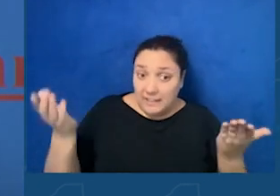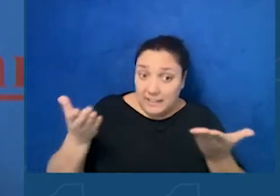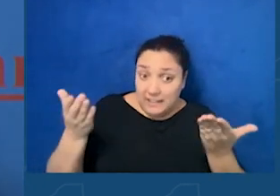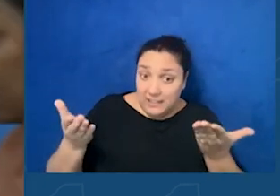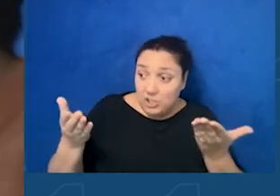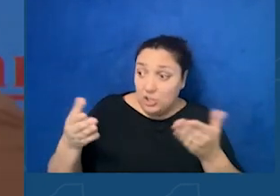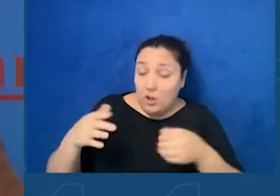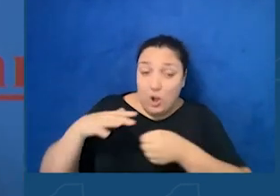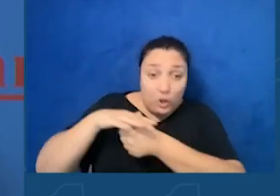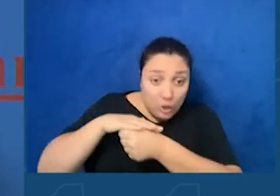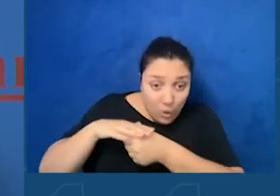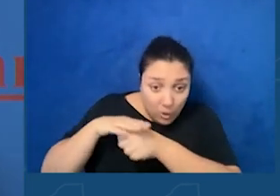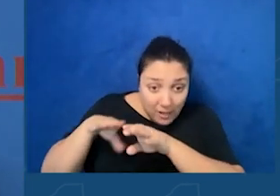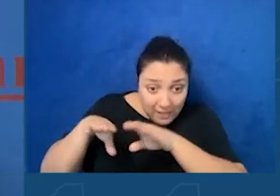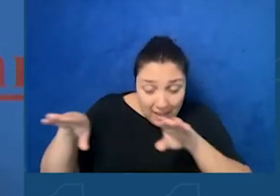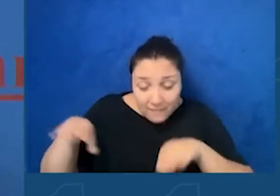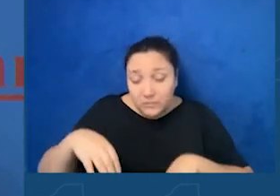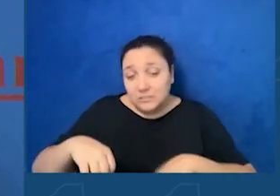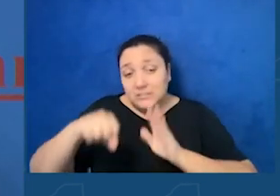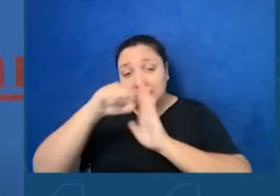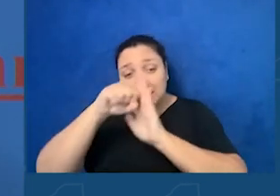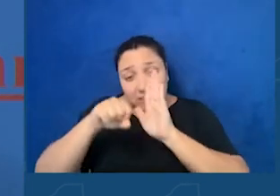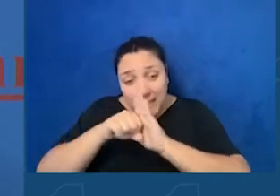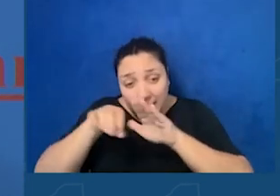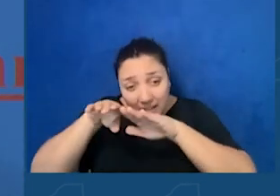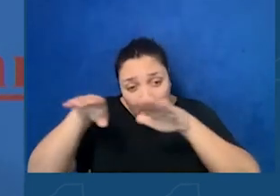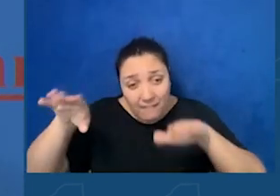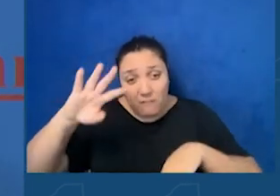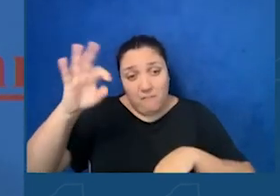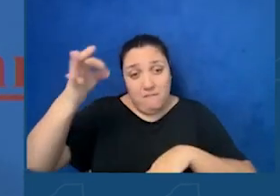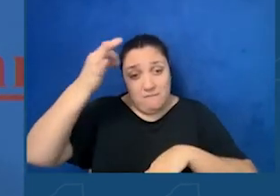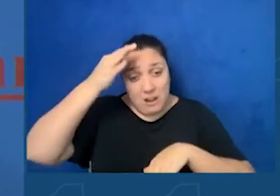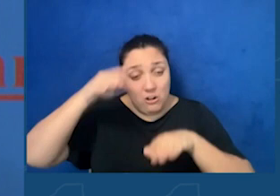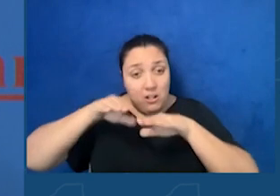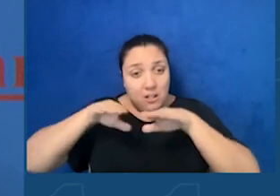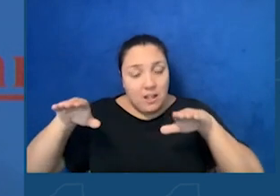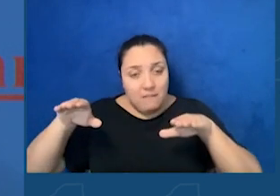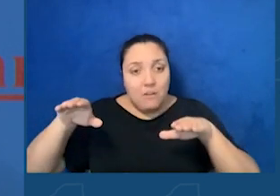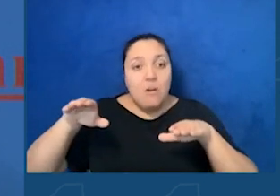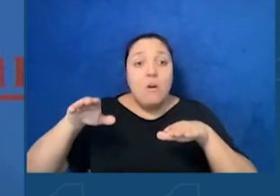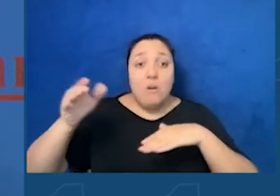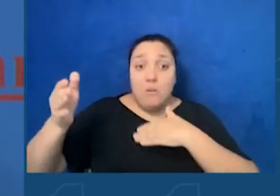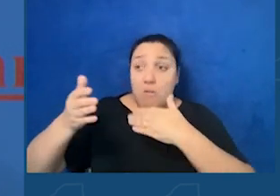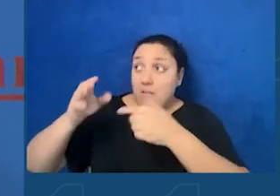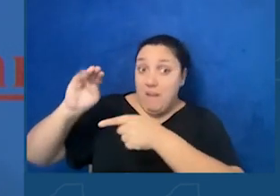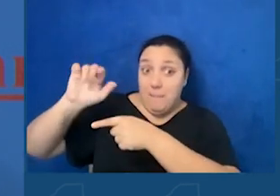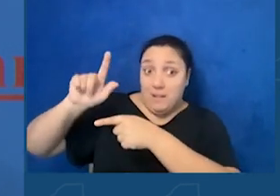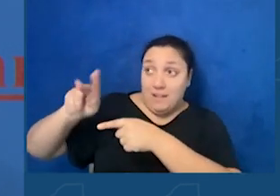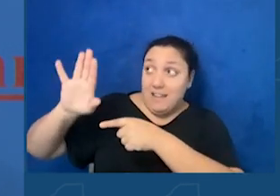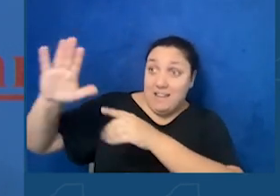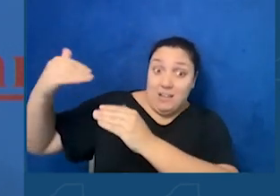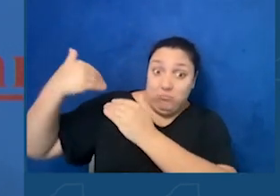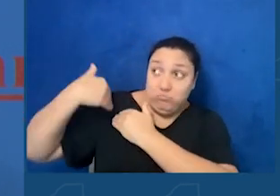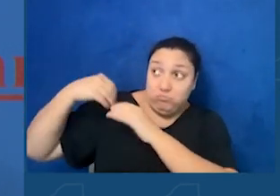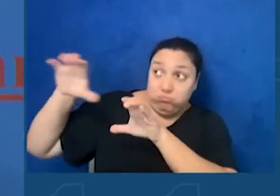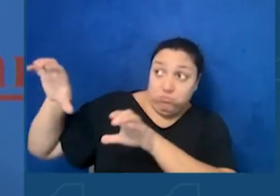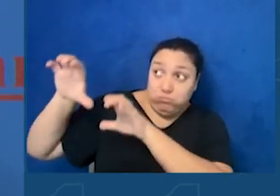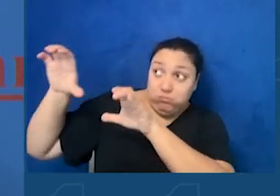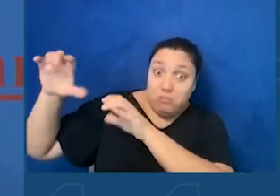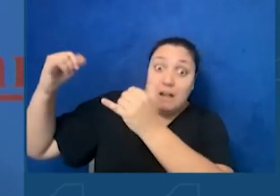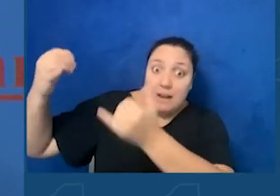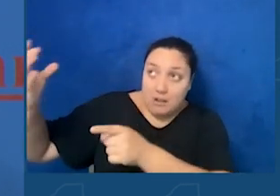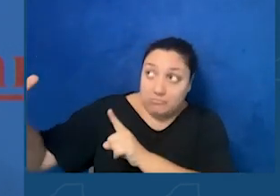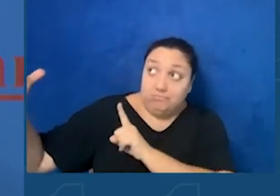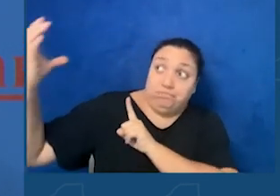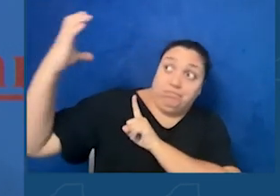federal level, we all have a moral obligation to take the torch that Dr. King left and gave it to us